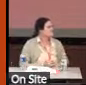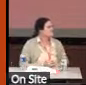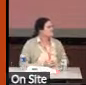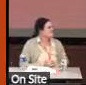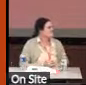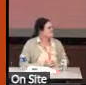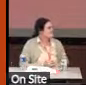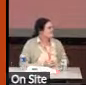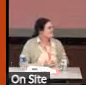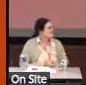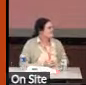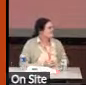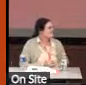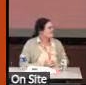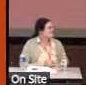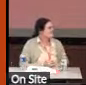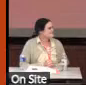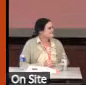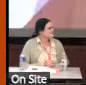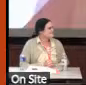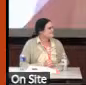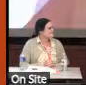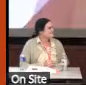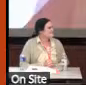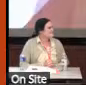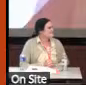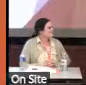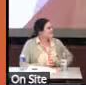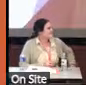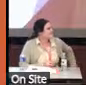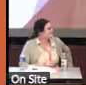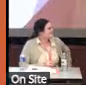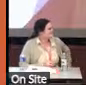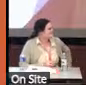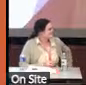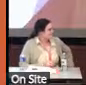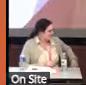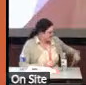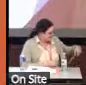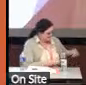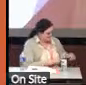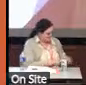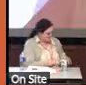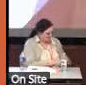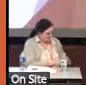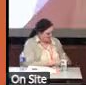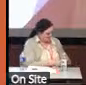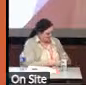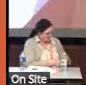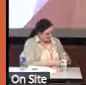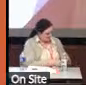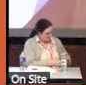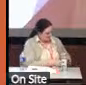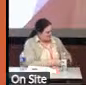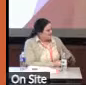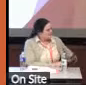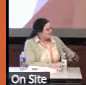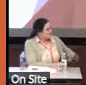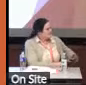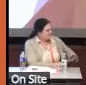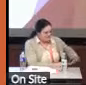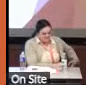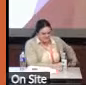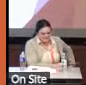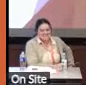with questions. Do we have a couple minutes? I know we're trying to, okay. Okay, so I just wanted to at least